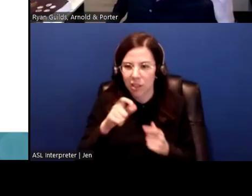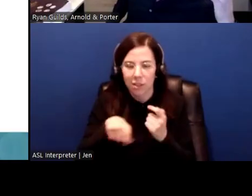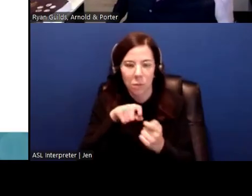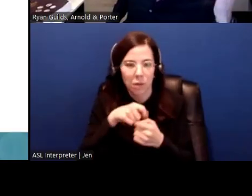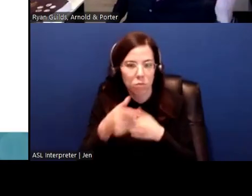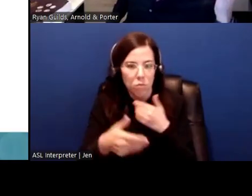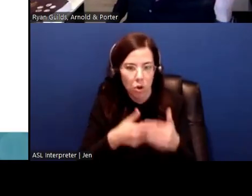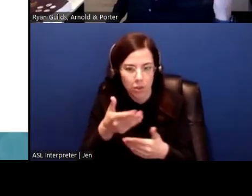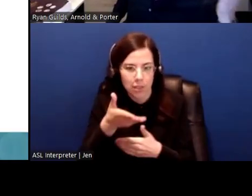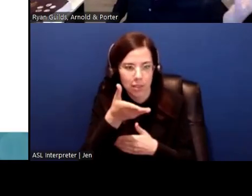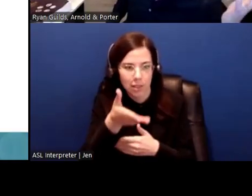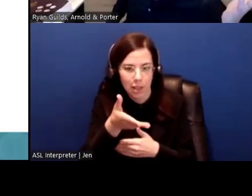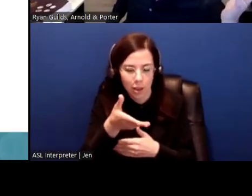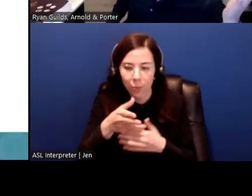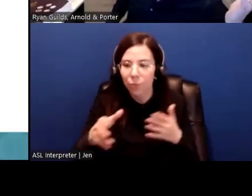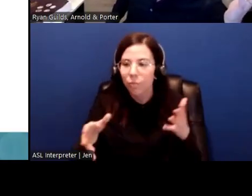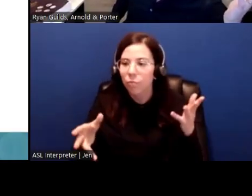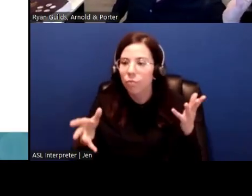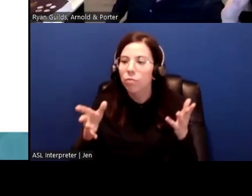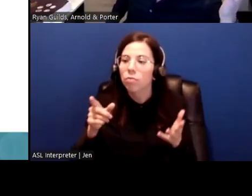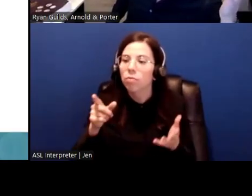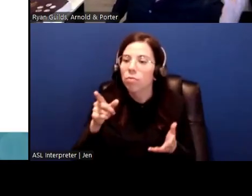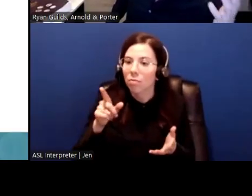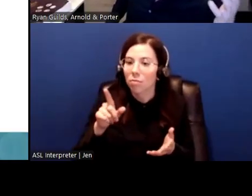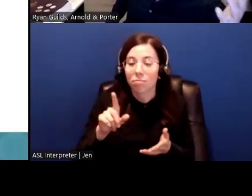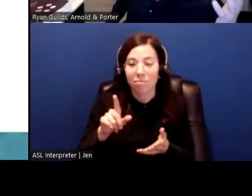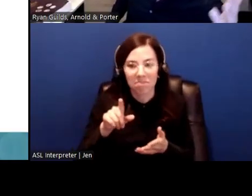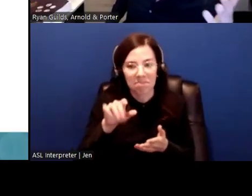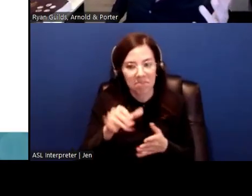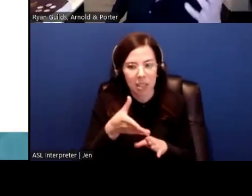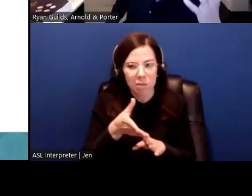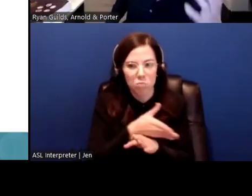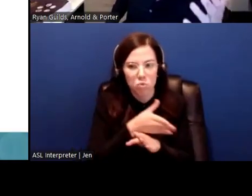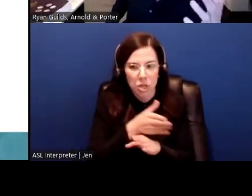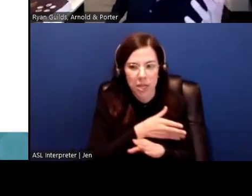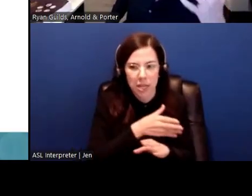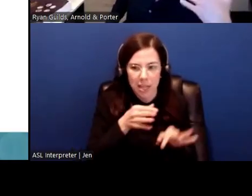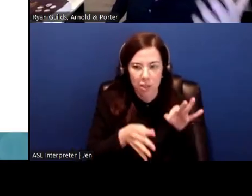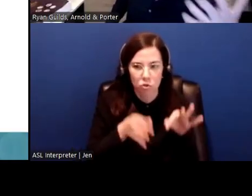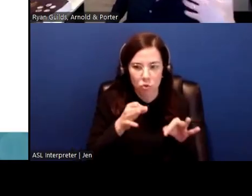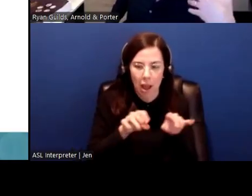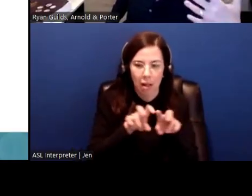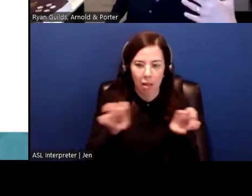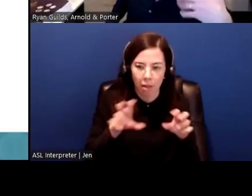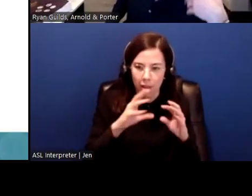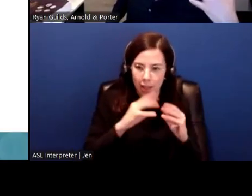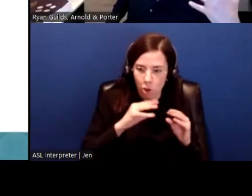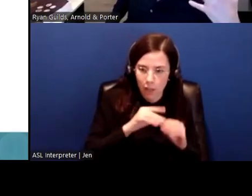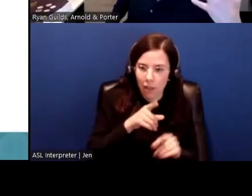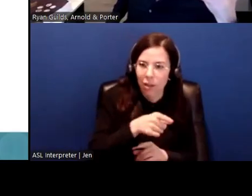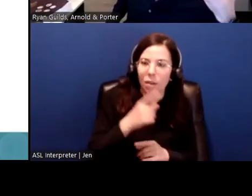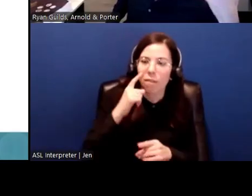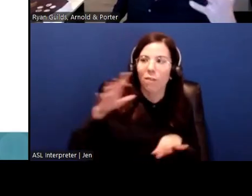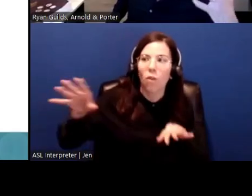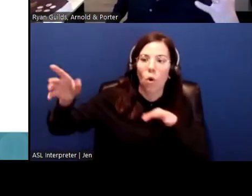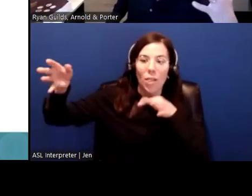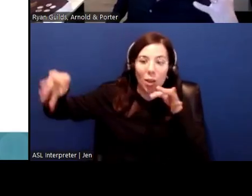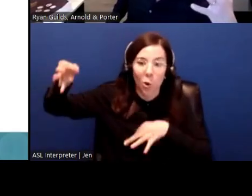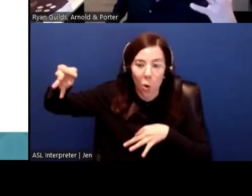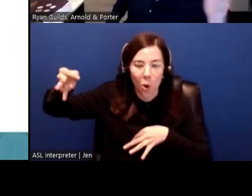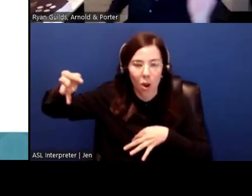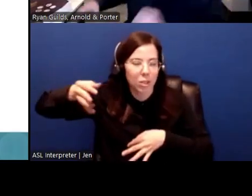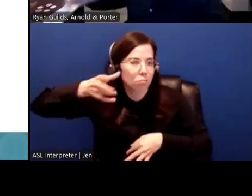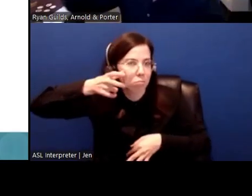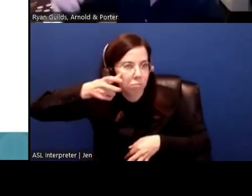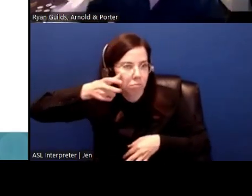Article 39A. And that is what it sounds like. That is a pretrial hearing for the court to determine whether any issues